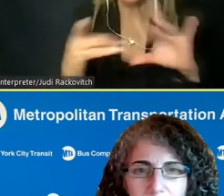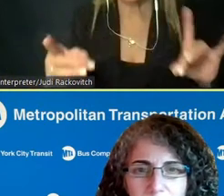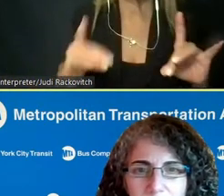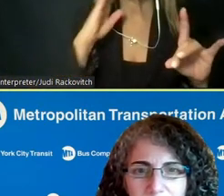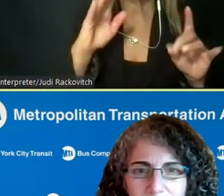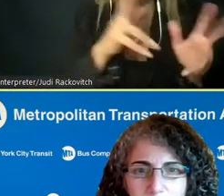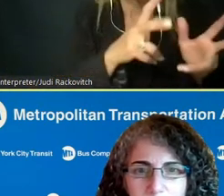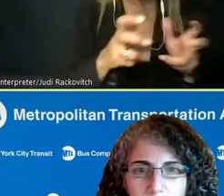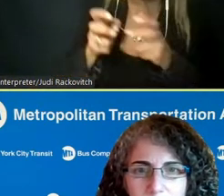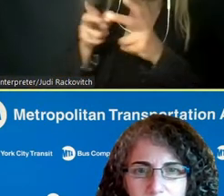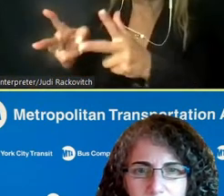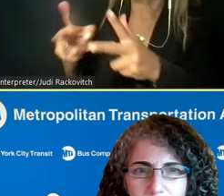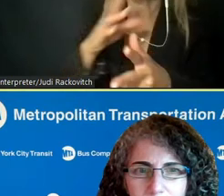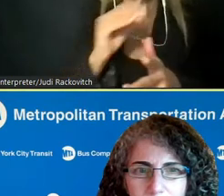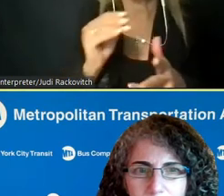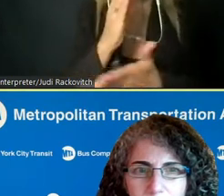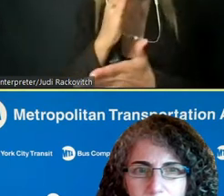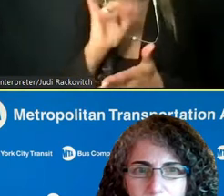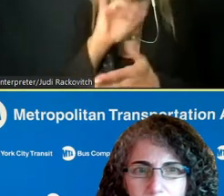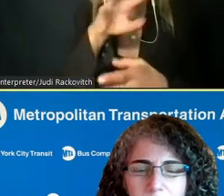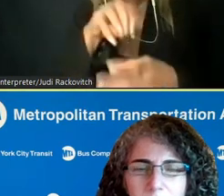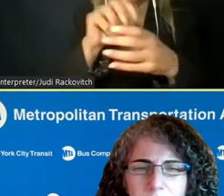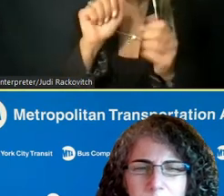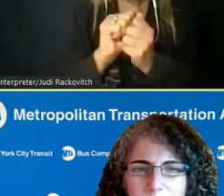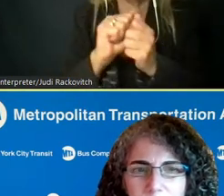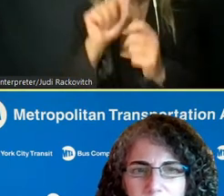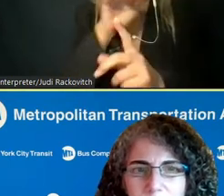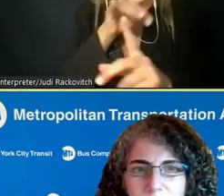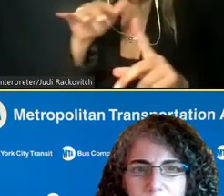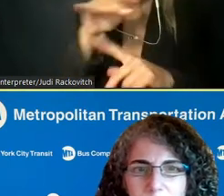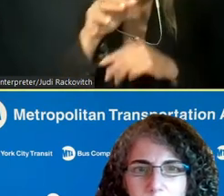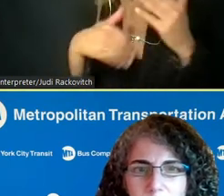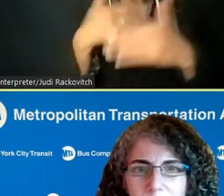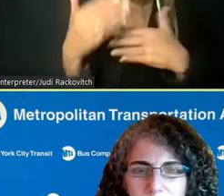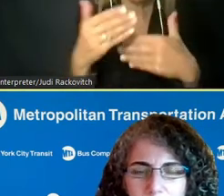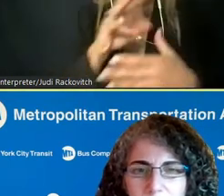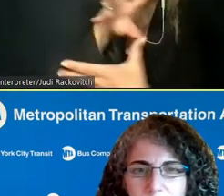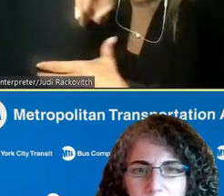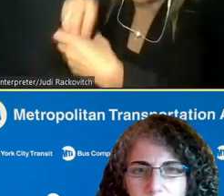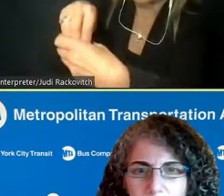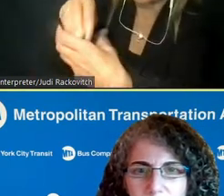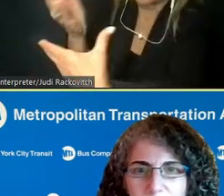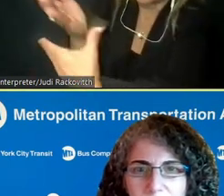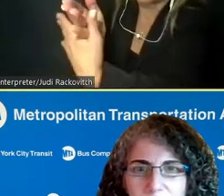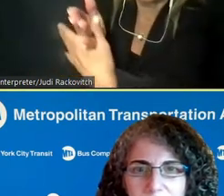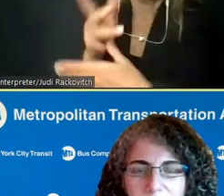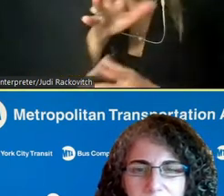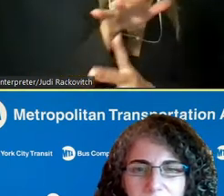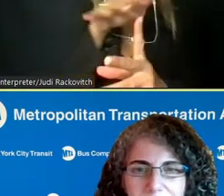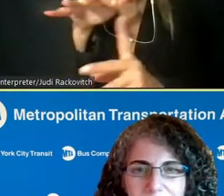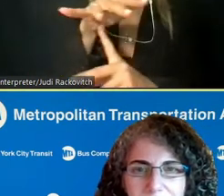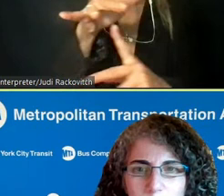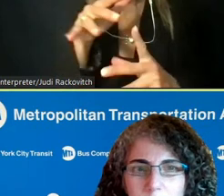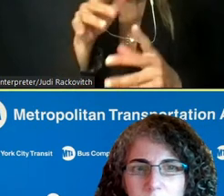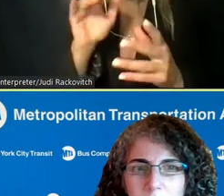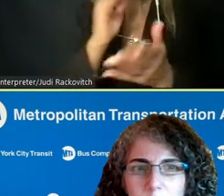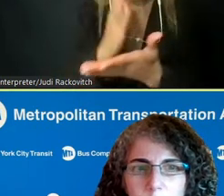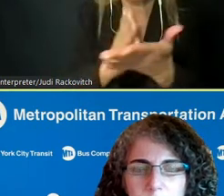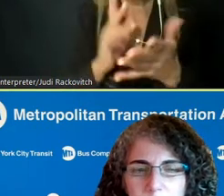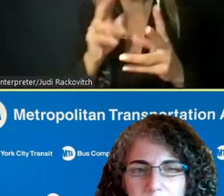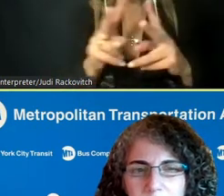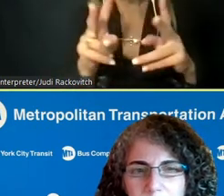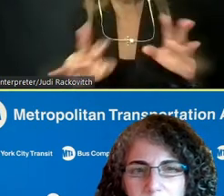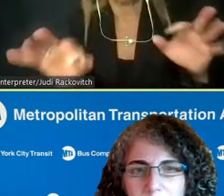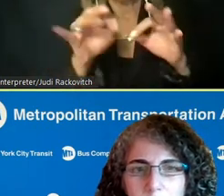part of the environmental assessment process. Environmental justice is an important consideration for the project. In today's webinar,